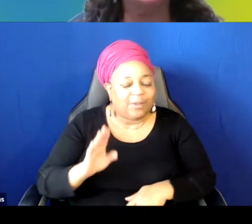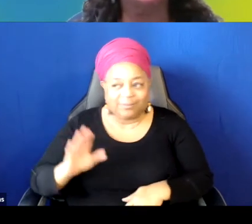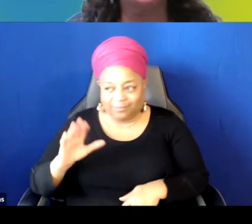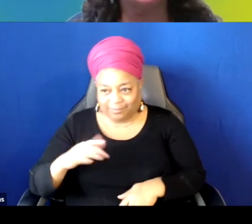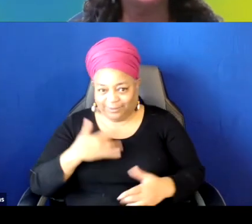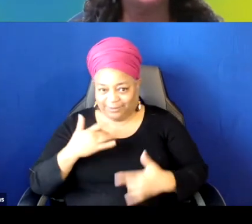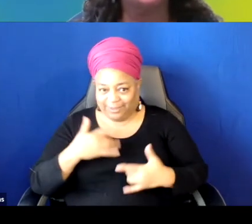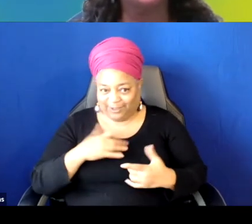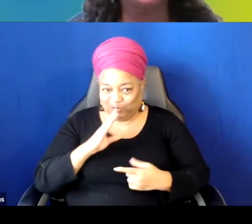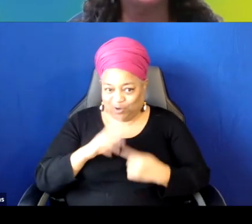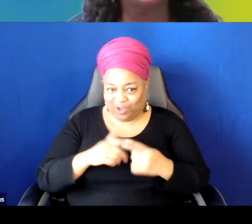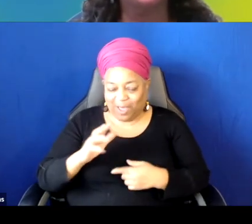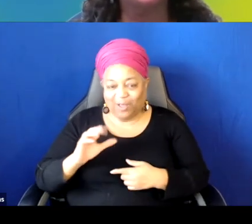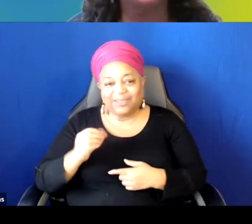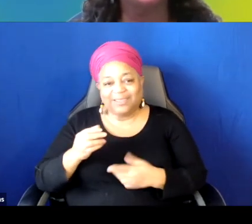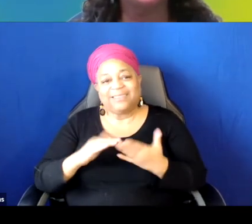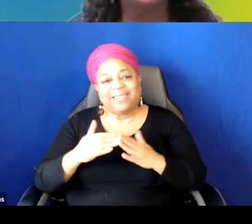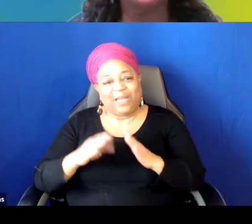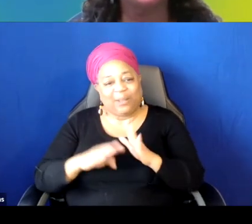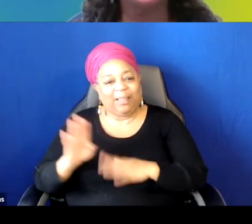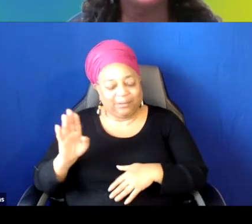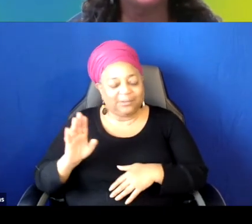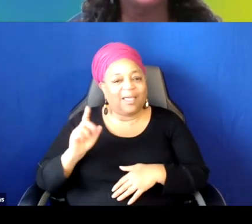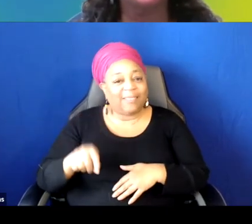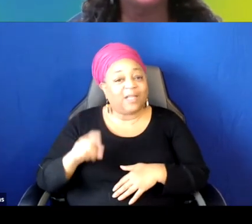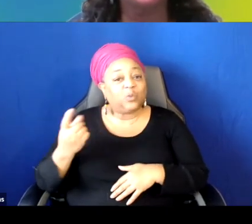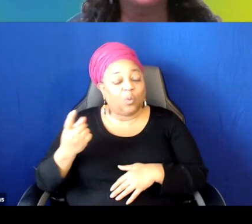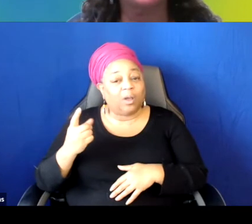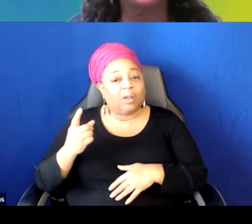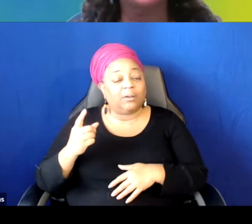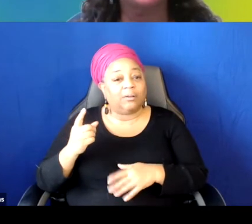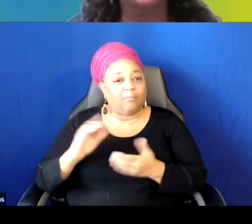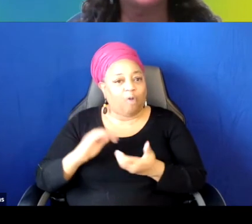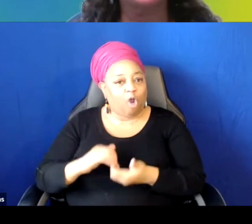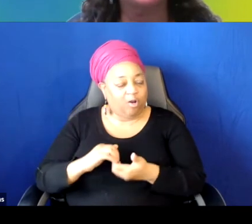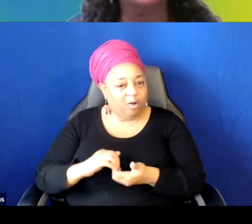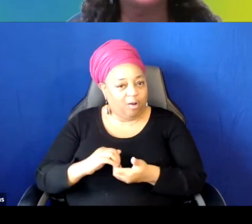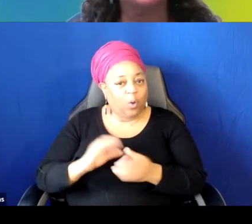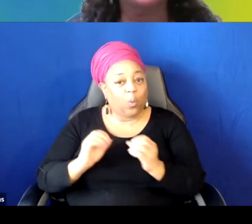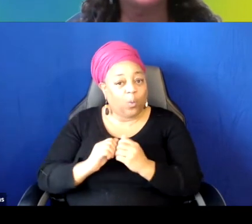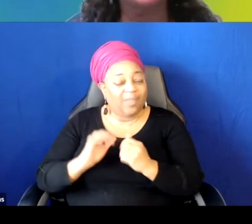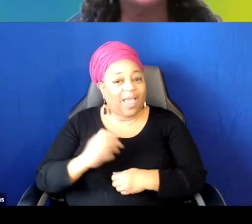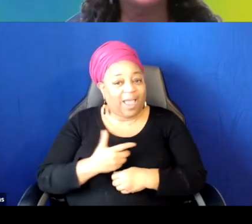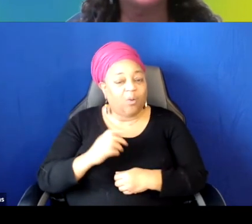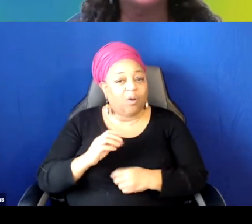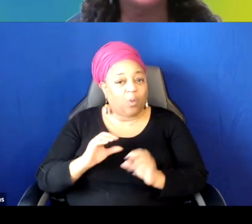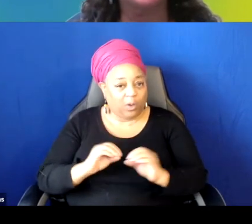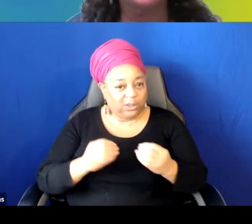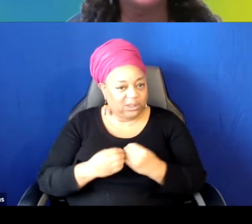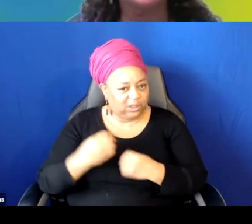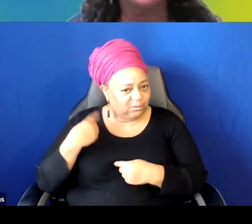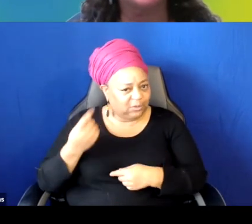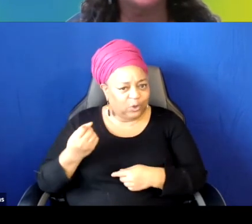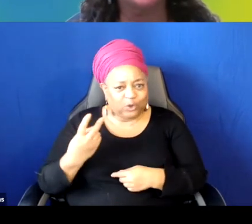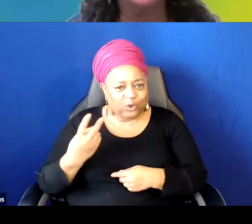Build is one of the partnerships that our organization has had for over 12 years as I've been here at